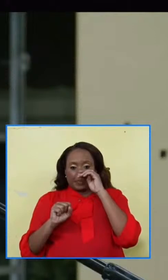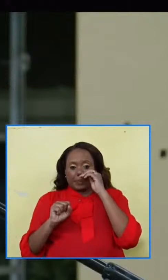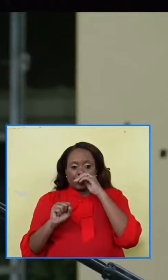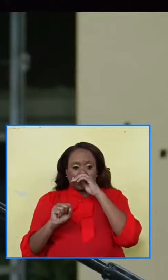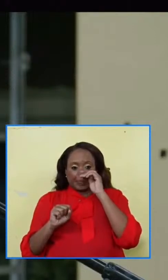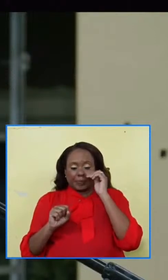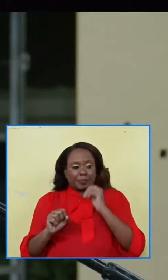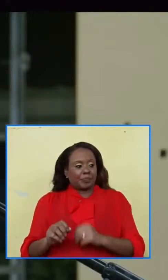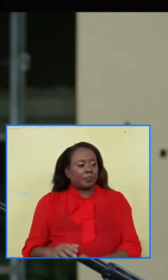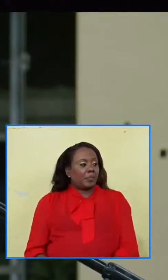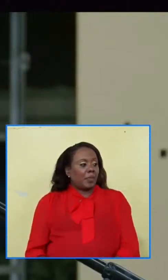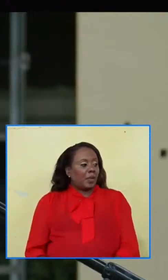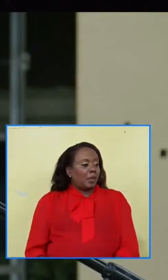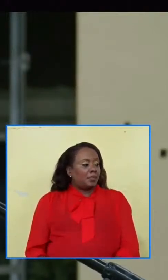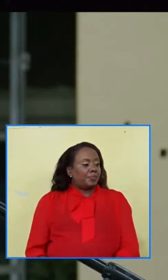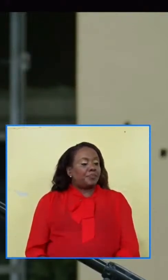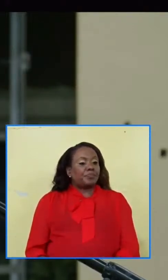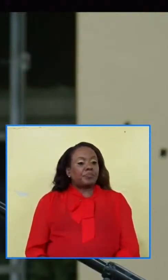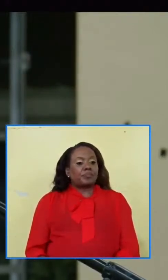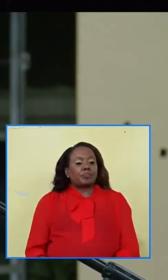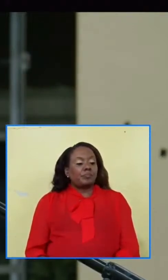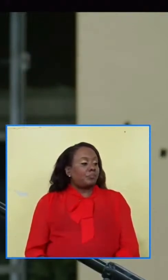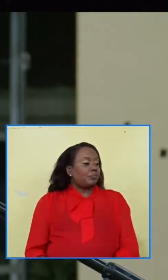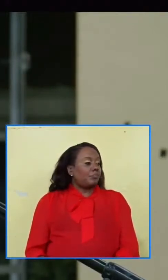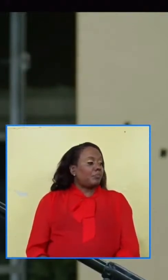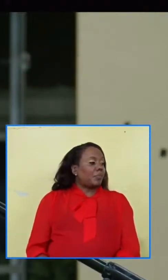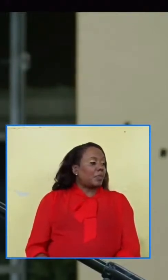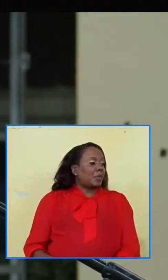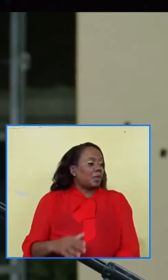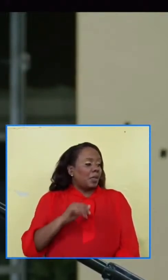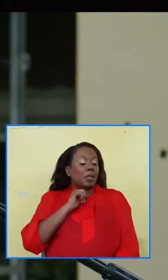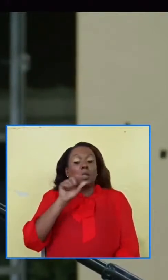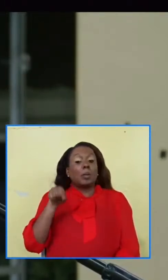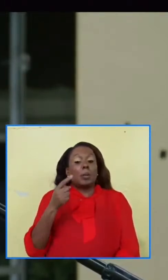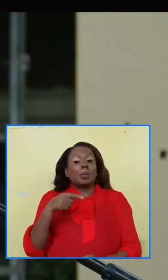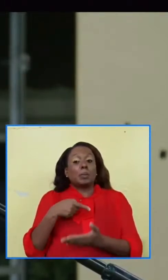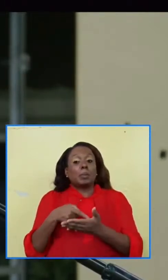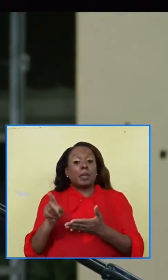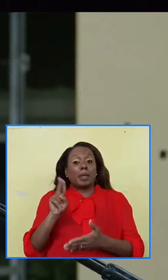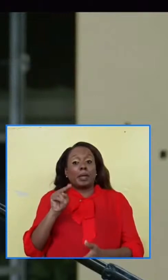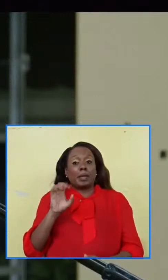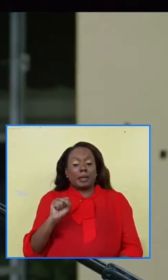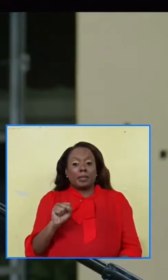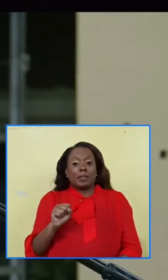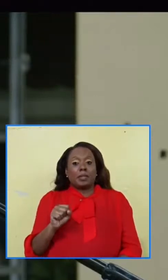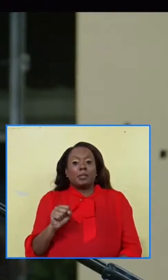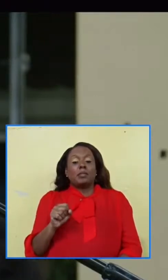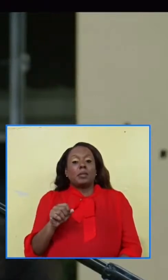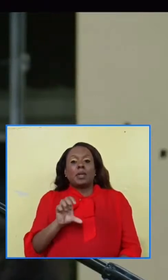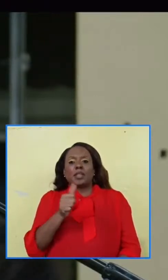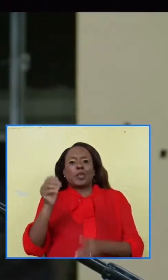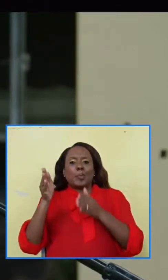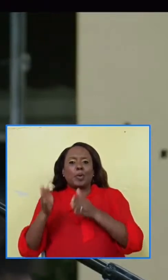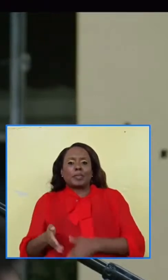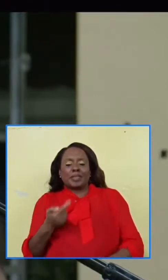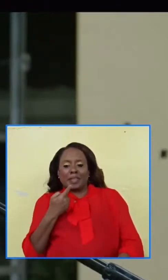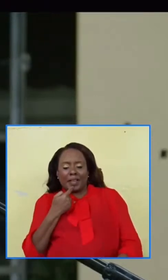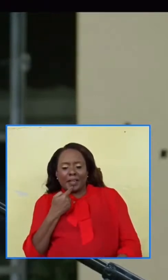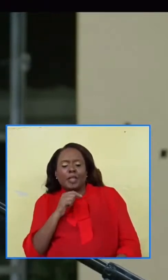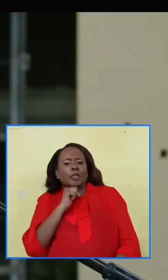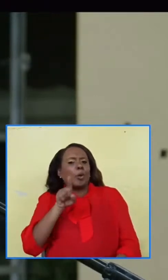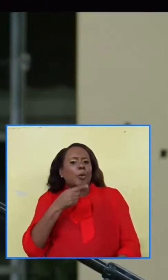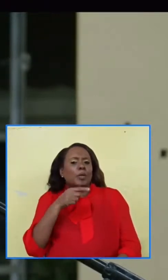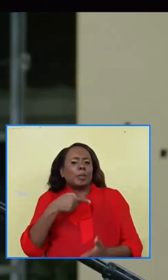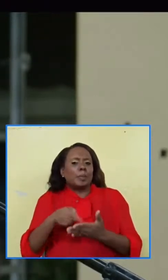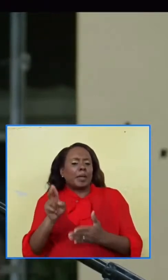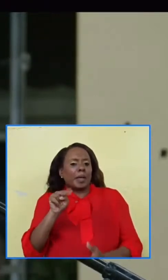the guy in the crowd was saying, not just pay NIS, but to ensure. Is